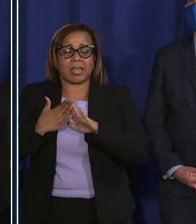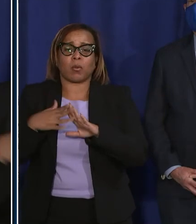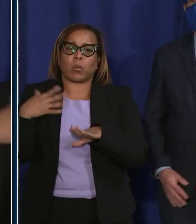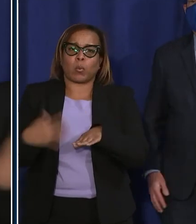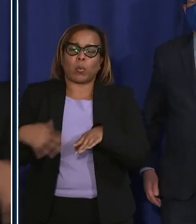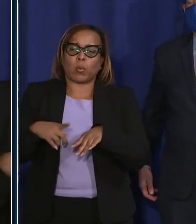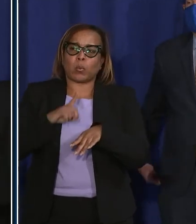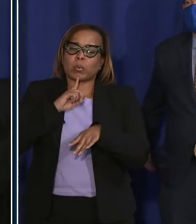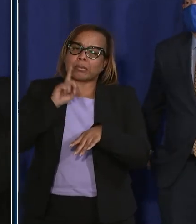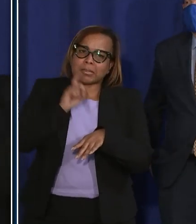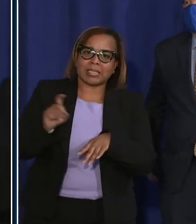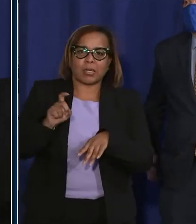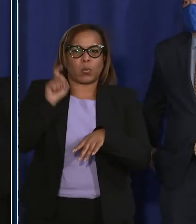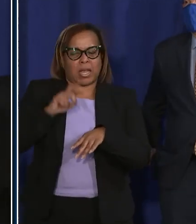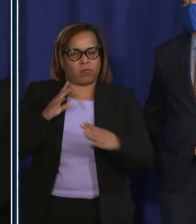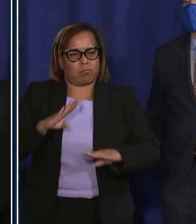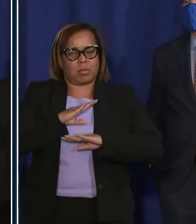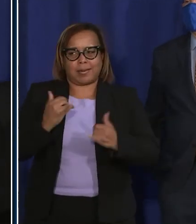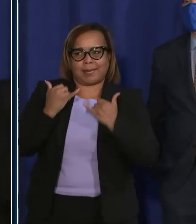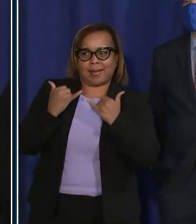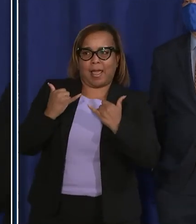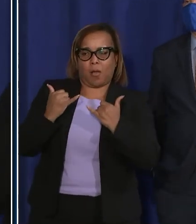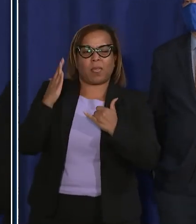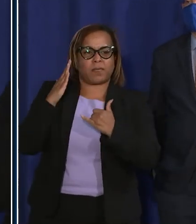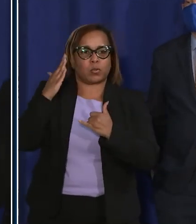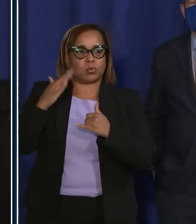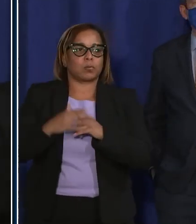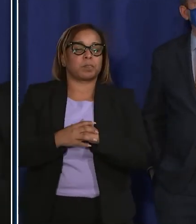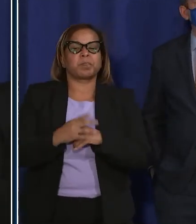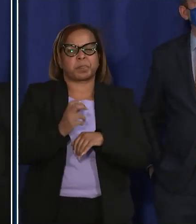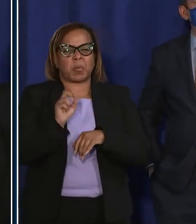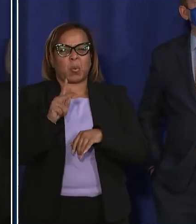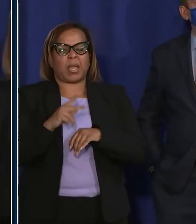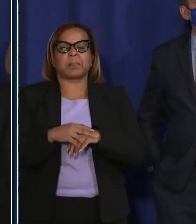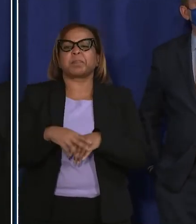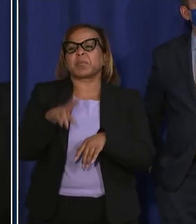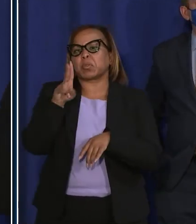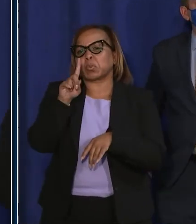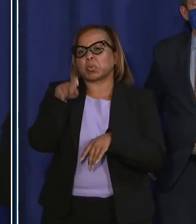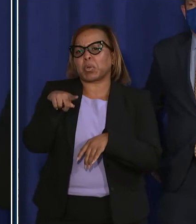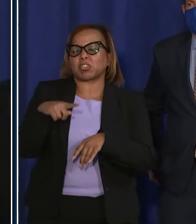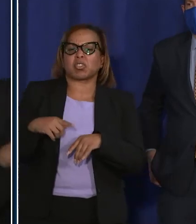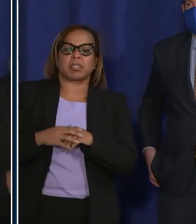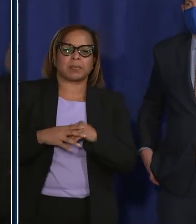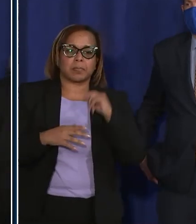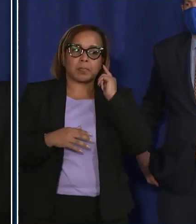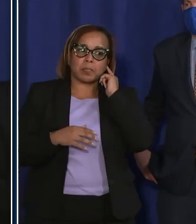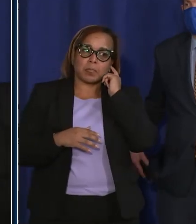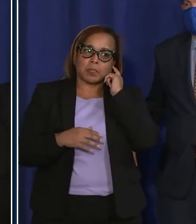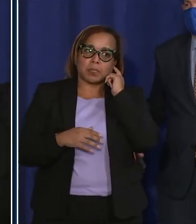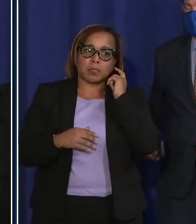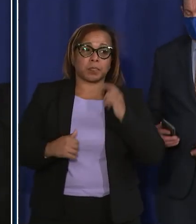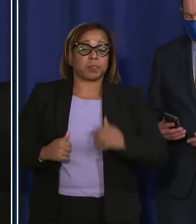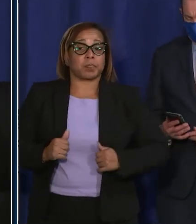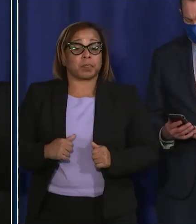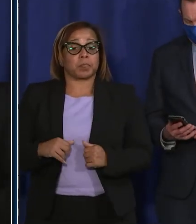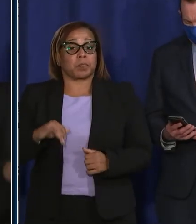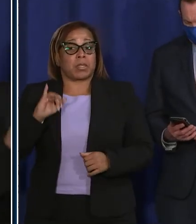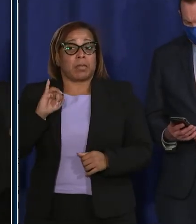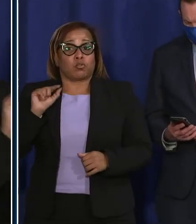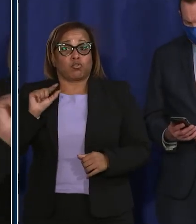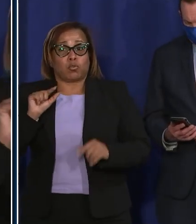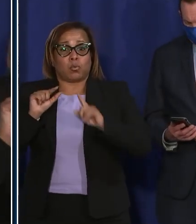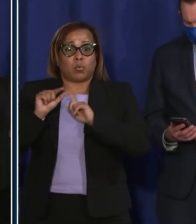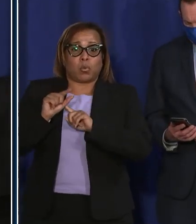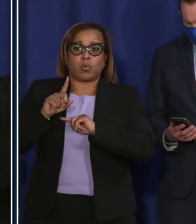significant needs that we've got to meet now and in the future. Okay. And then 2 questions from A.D. Quigg at Cranes. Inspector General Joe Ferguson